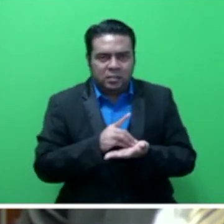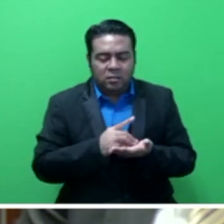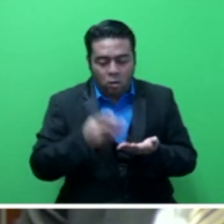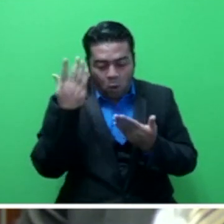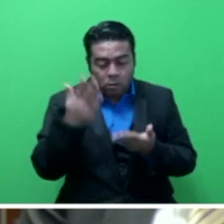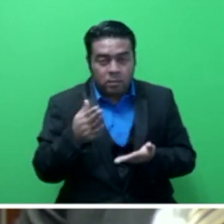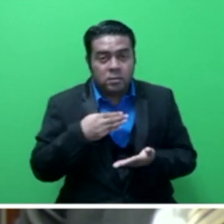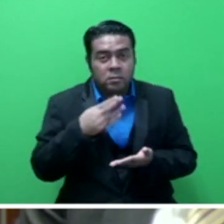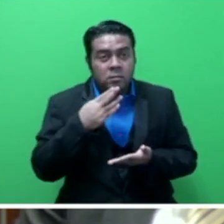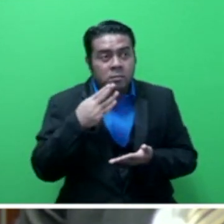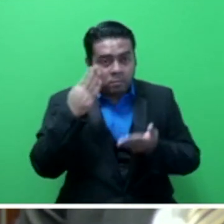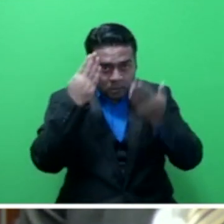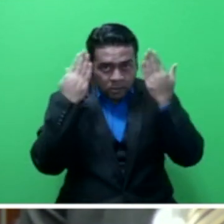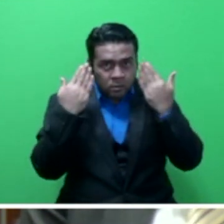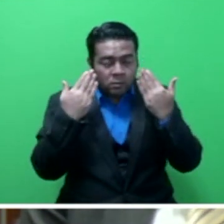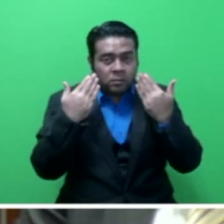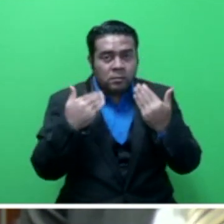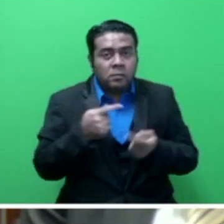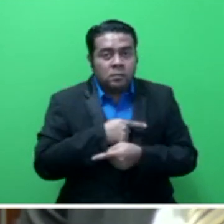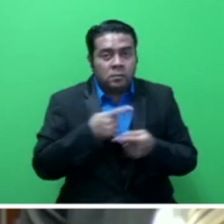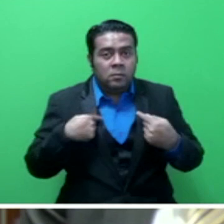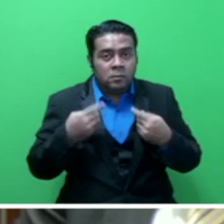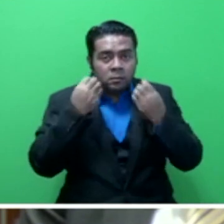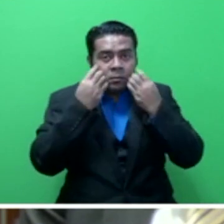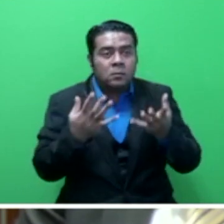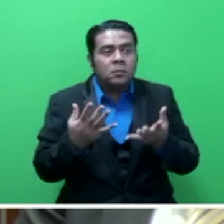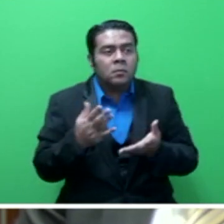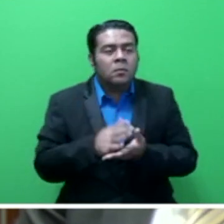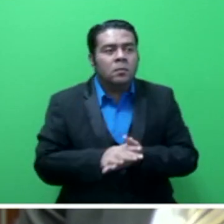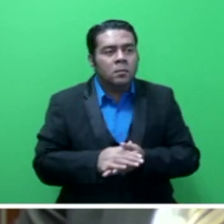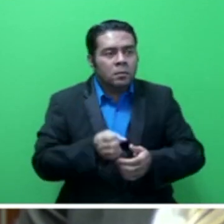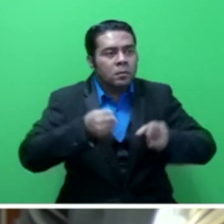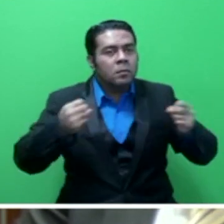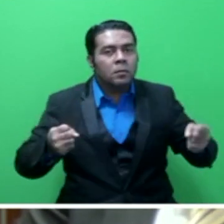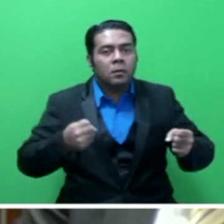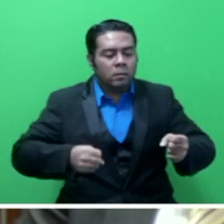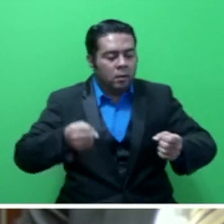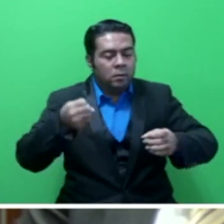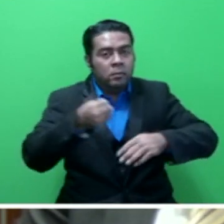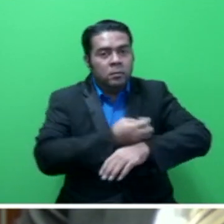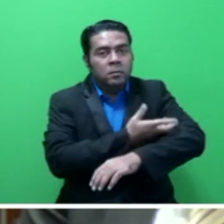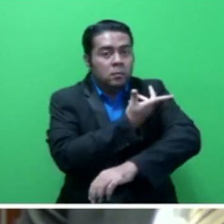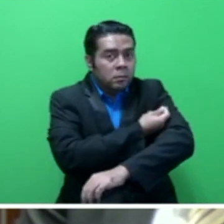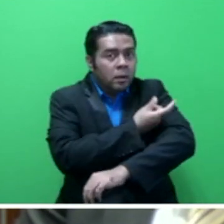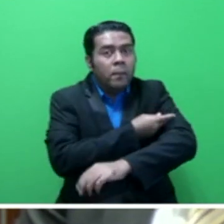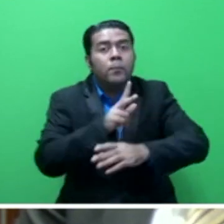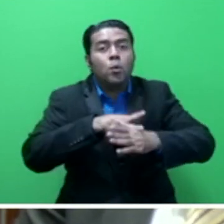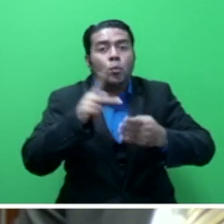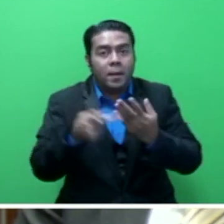Speaker, we've shown the strength of our immunization program with the